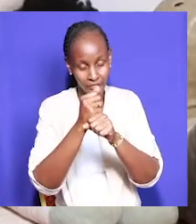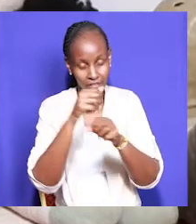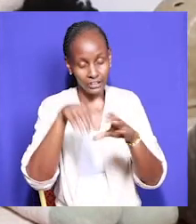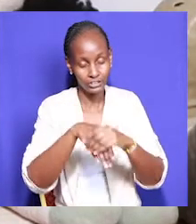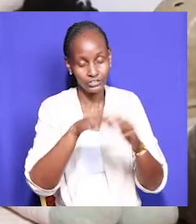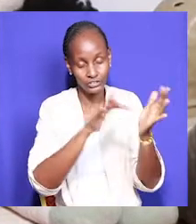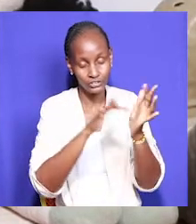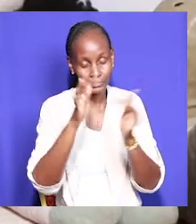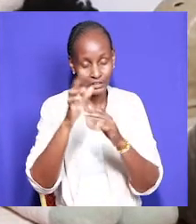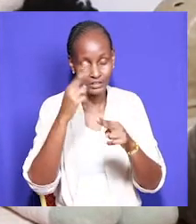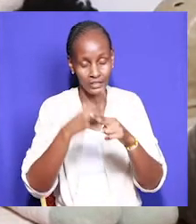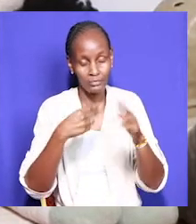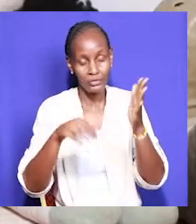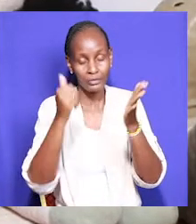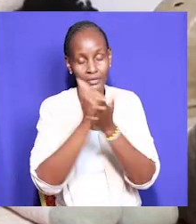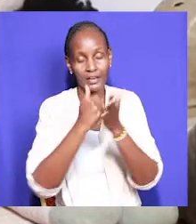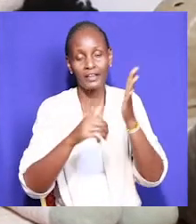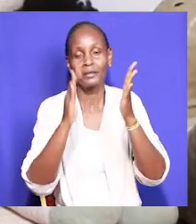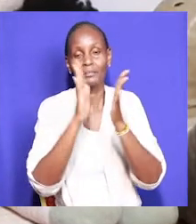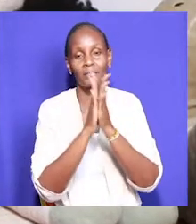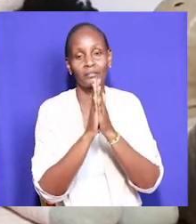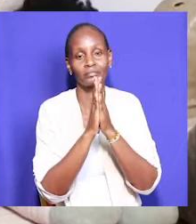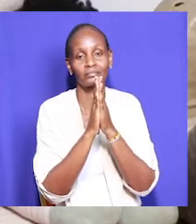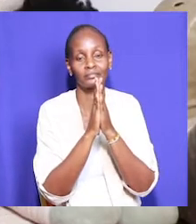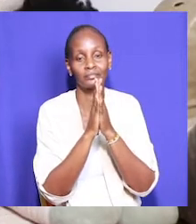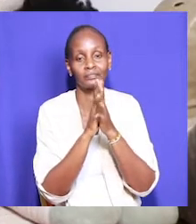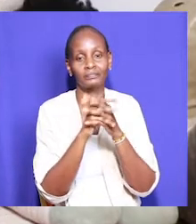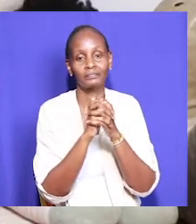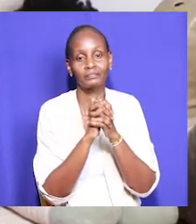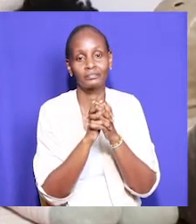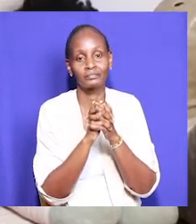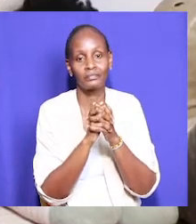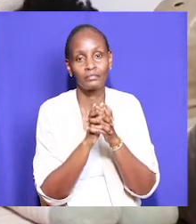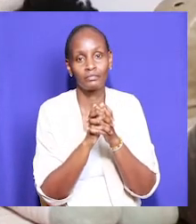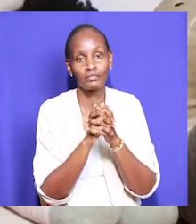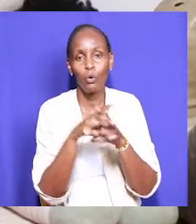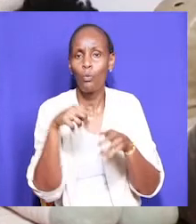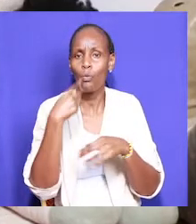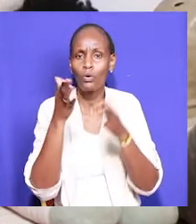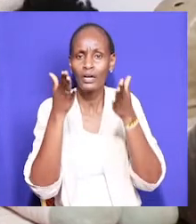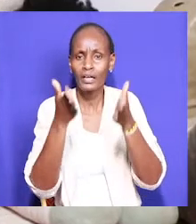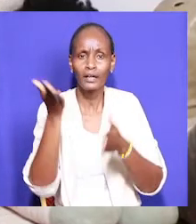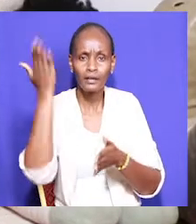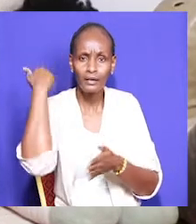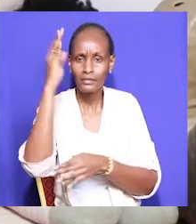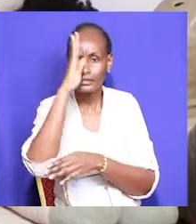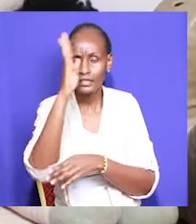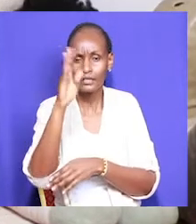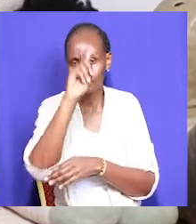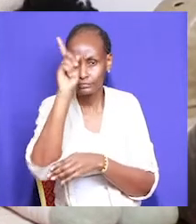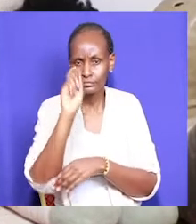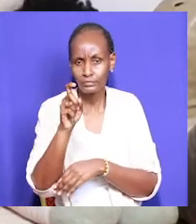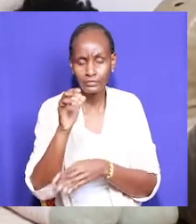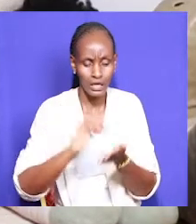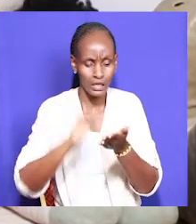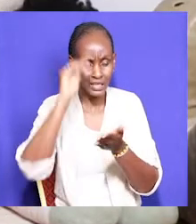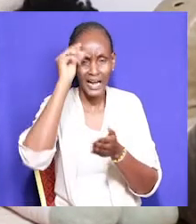pray. Amen. How many people were here last Sunday? What did we